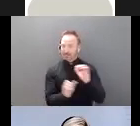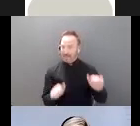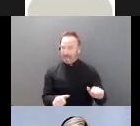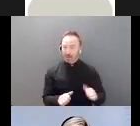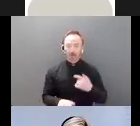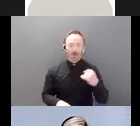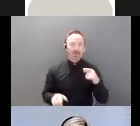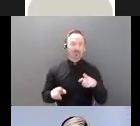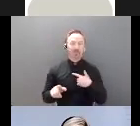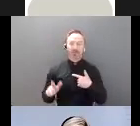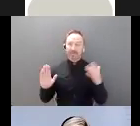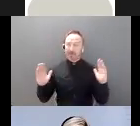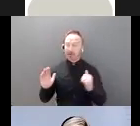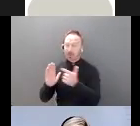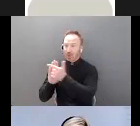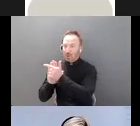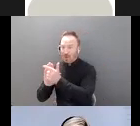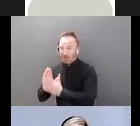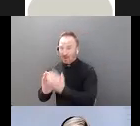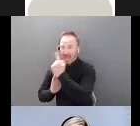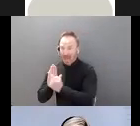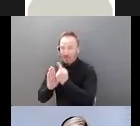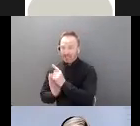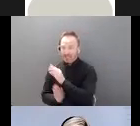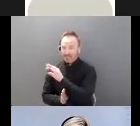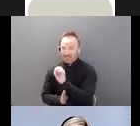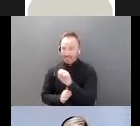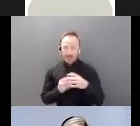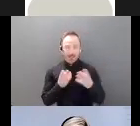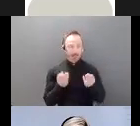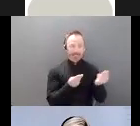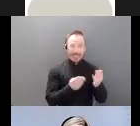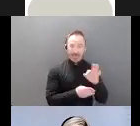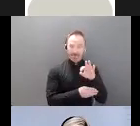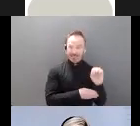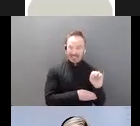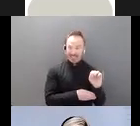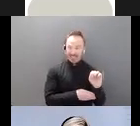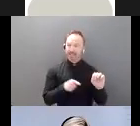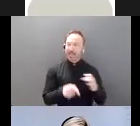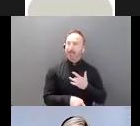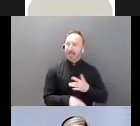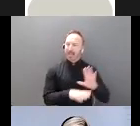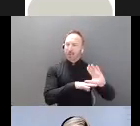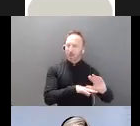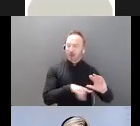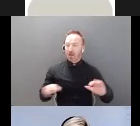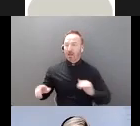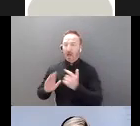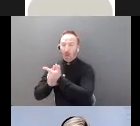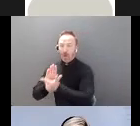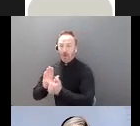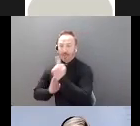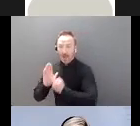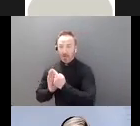lawyer and a mediator's rates are often lower, much lower than lawyers' hourly rates. And